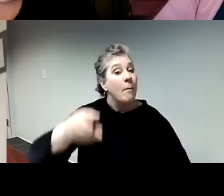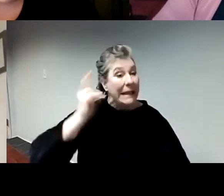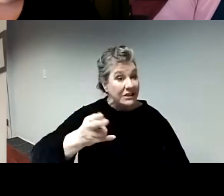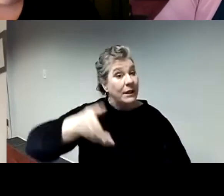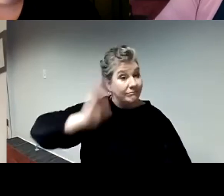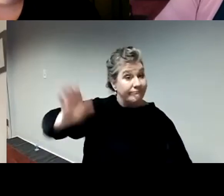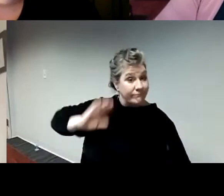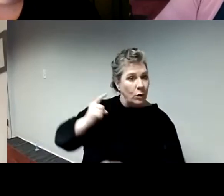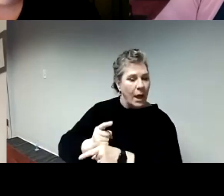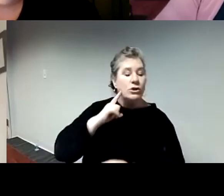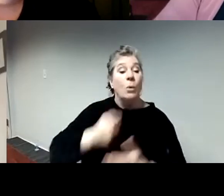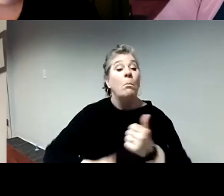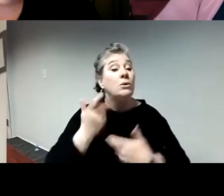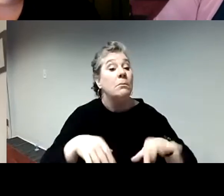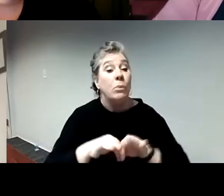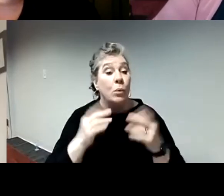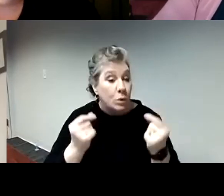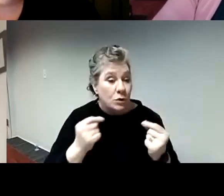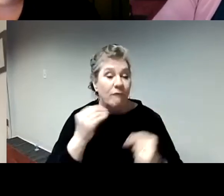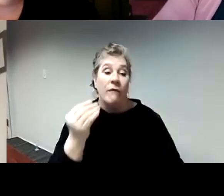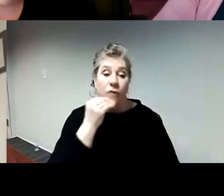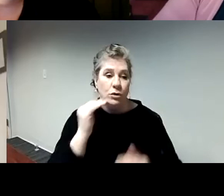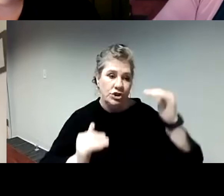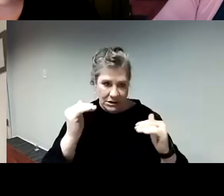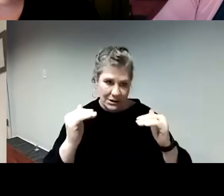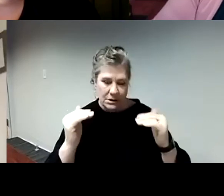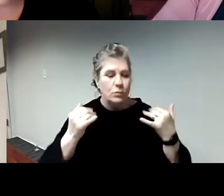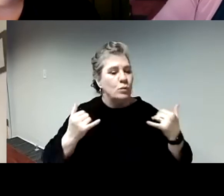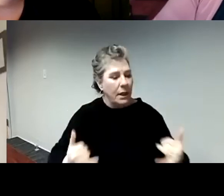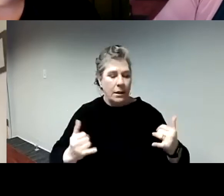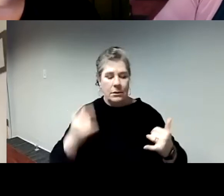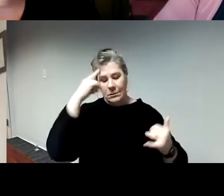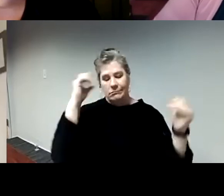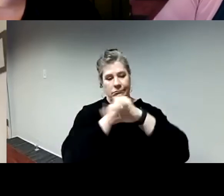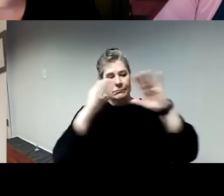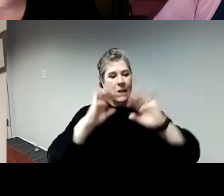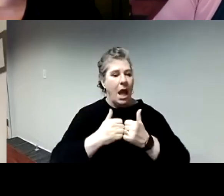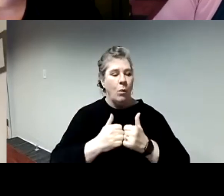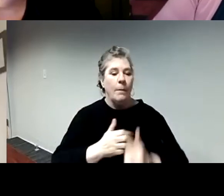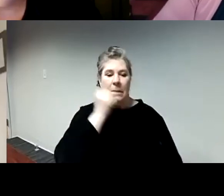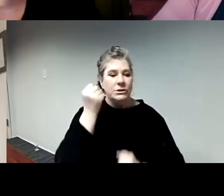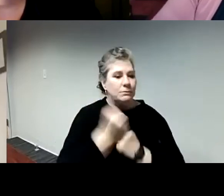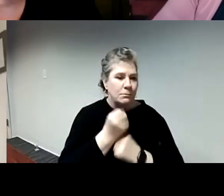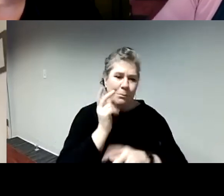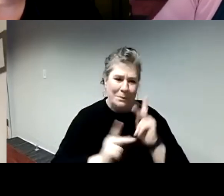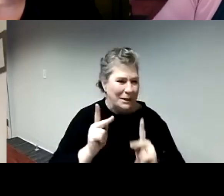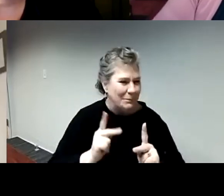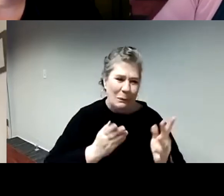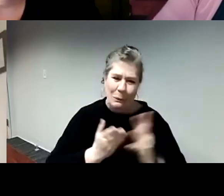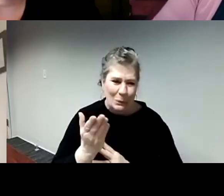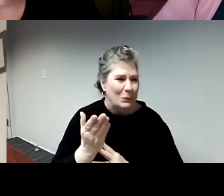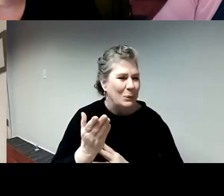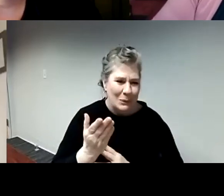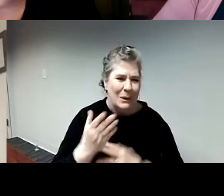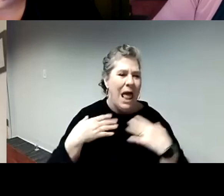so I think that the most important thing for food justice, especially when we're thinking about how we can best support people through the